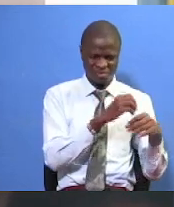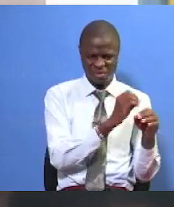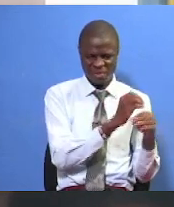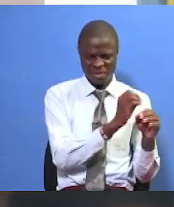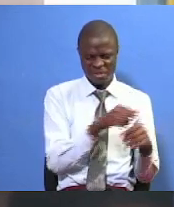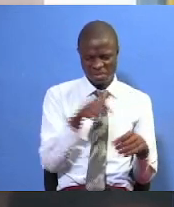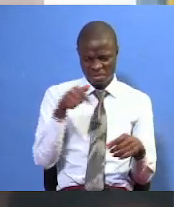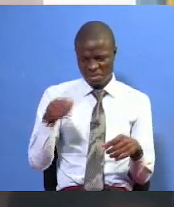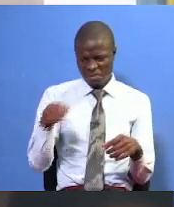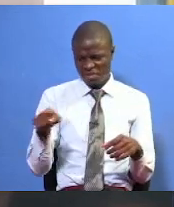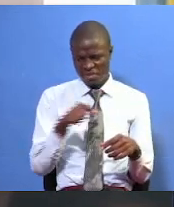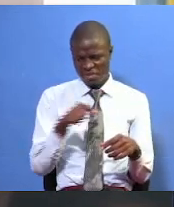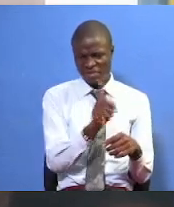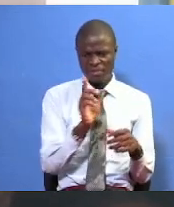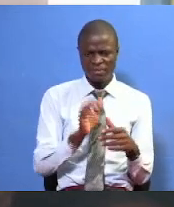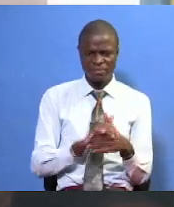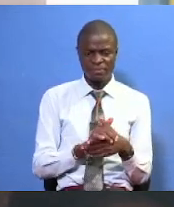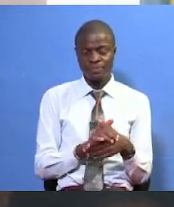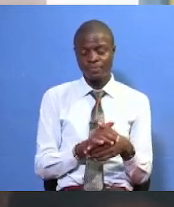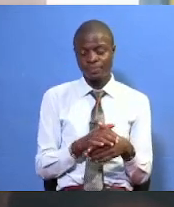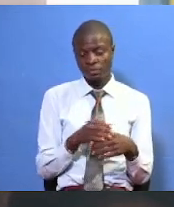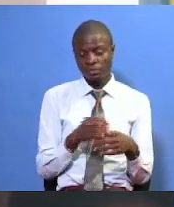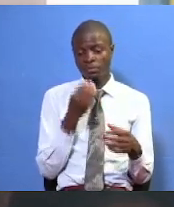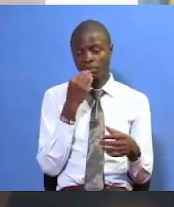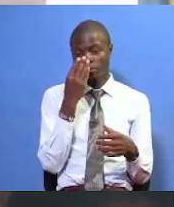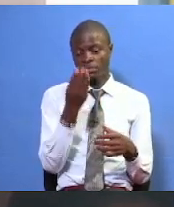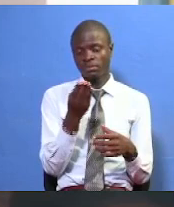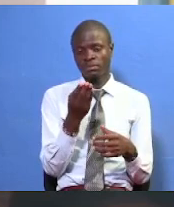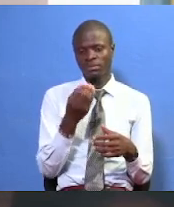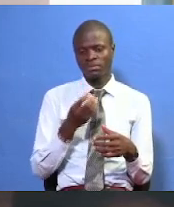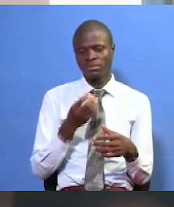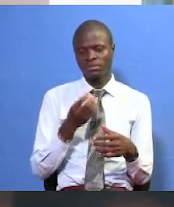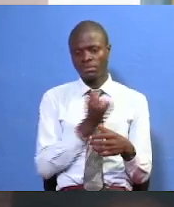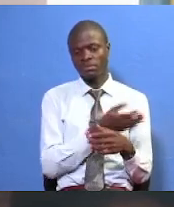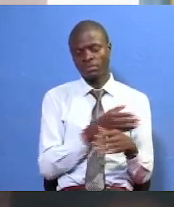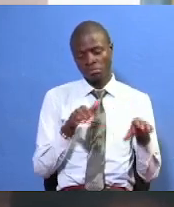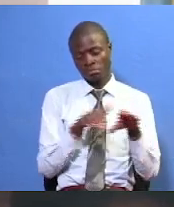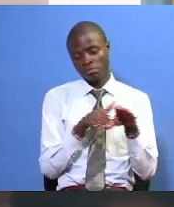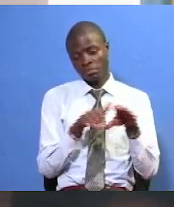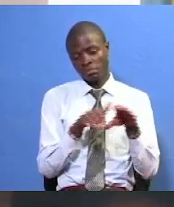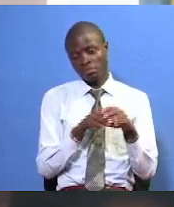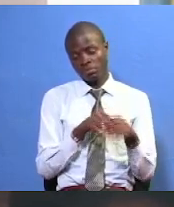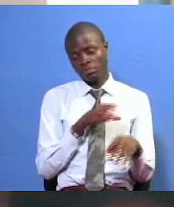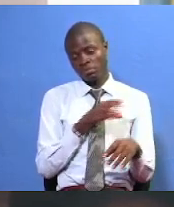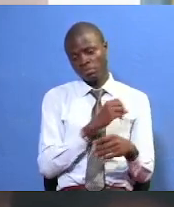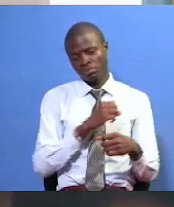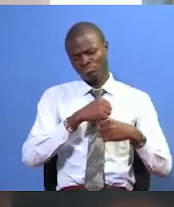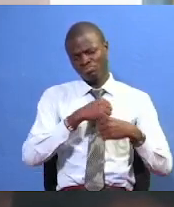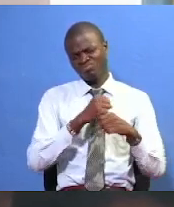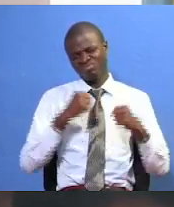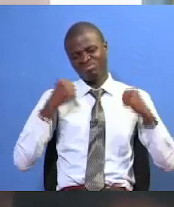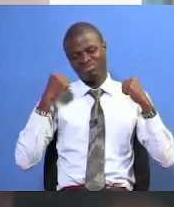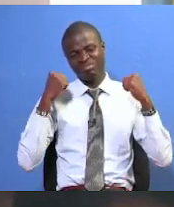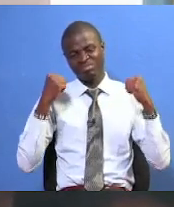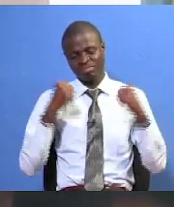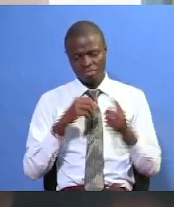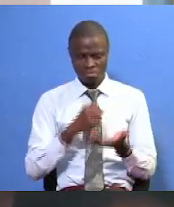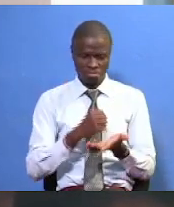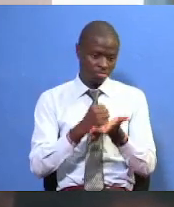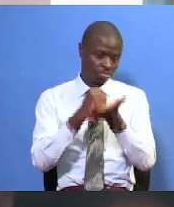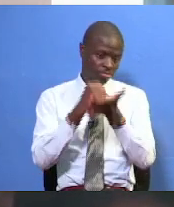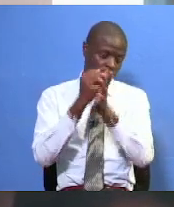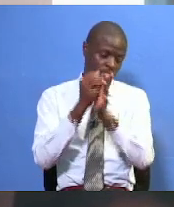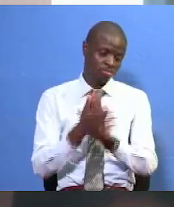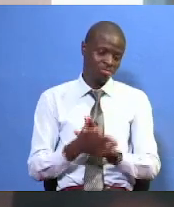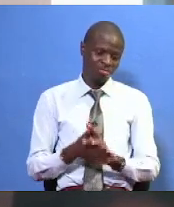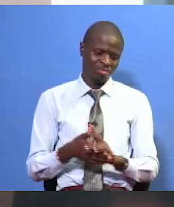I therefore take this opportunity to thank our members and appeal for continued and stronger support in this regard.